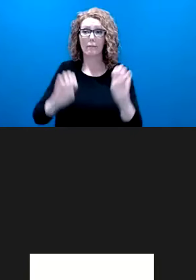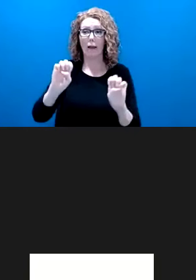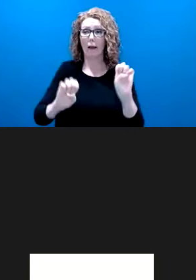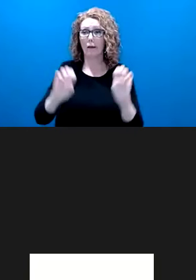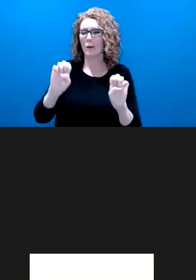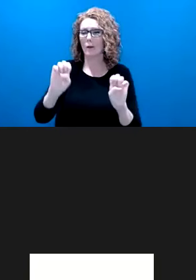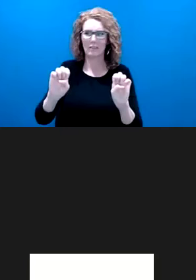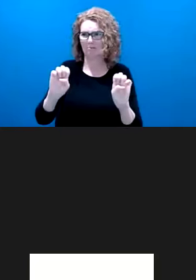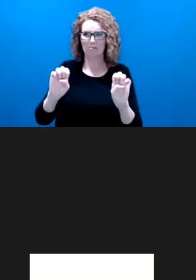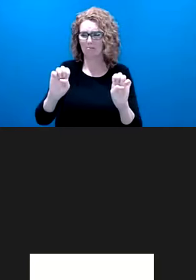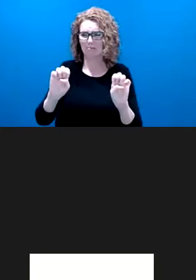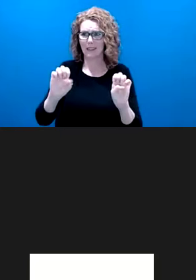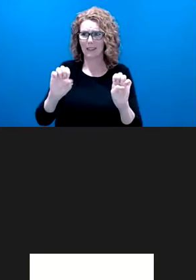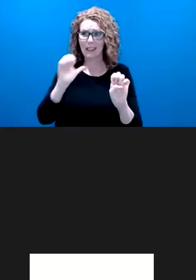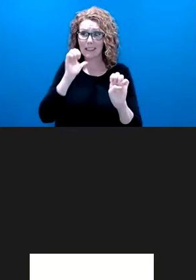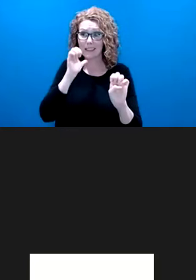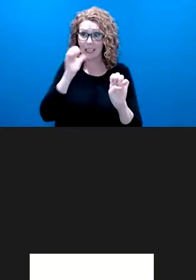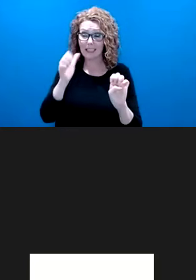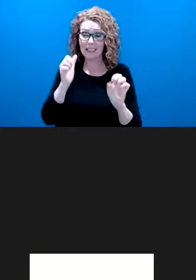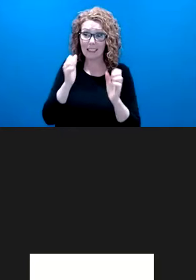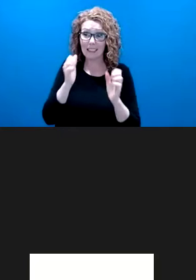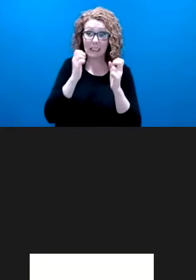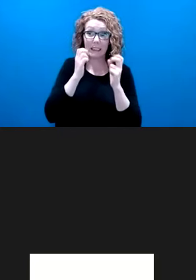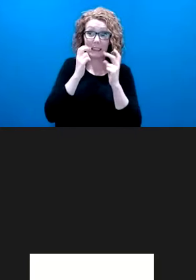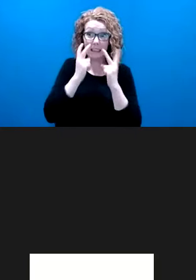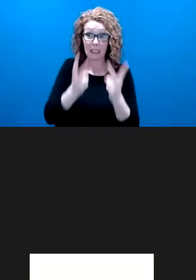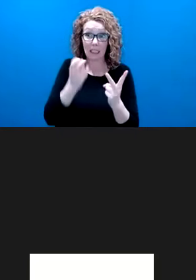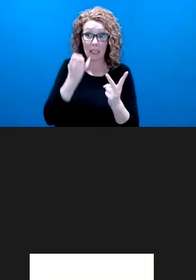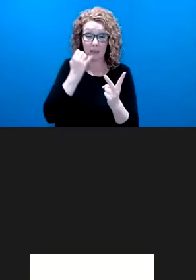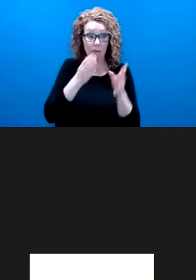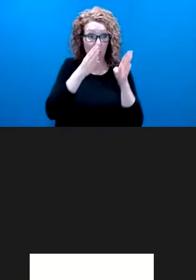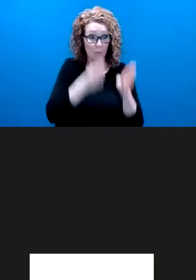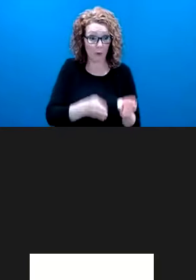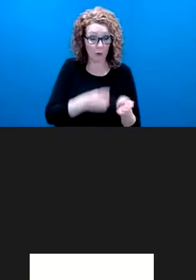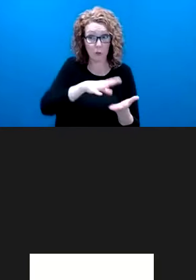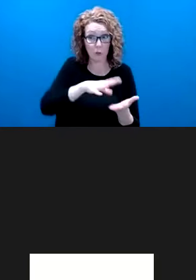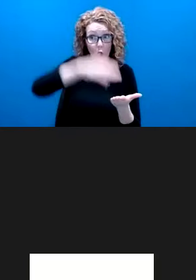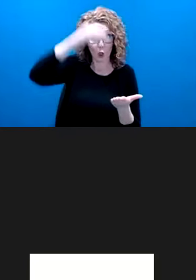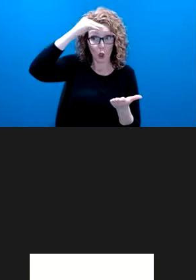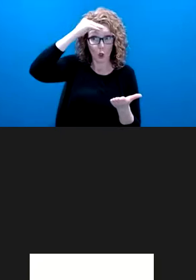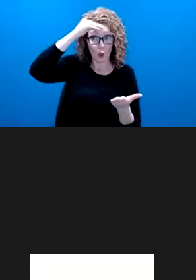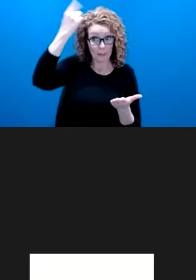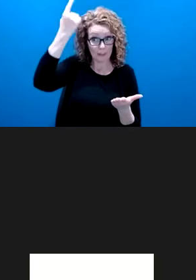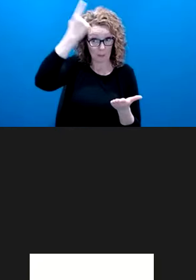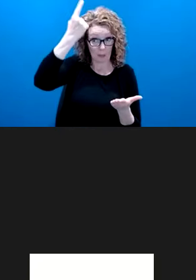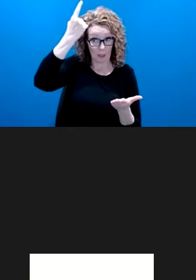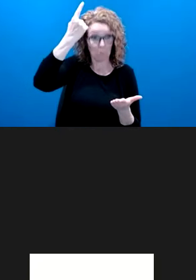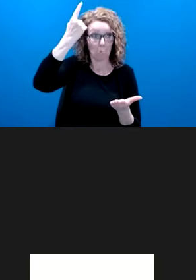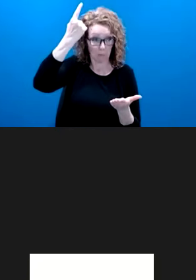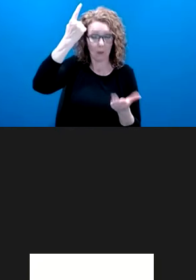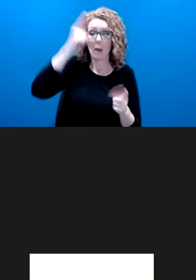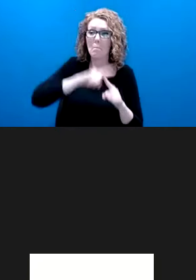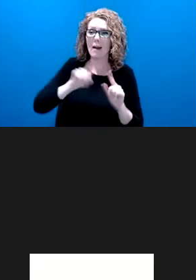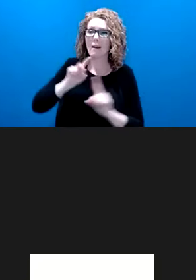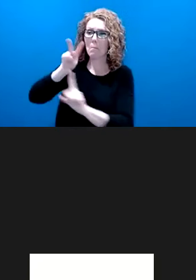really meet someone's ability to apply the knowledge, even though it might test that they have the knowledge. And so this